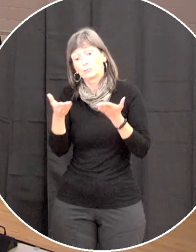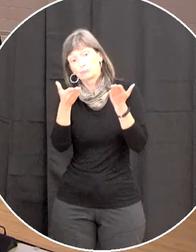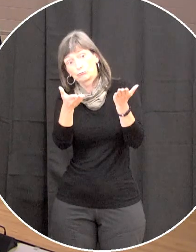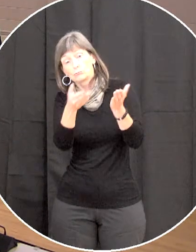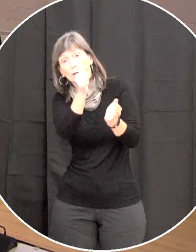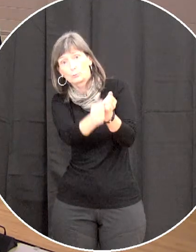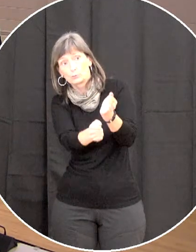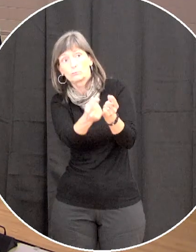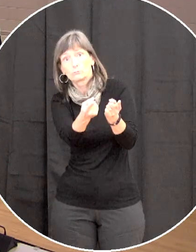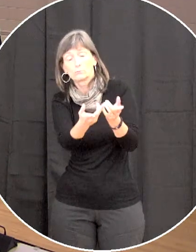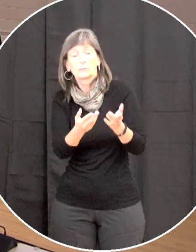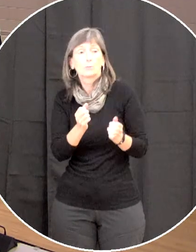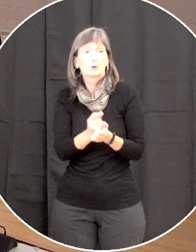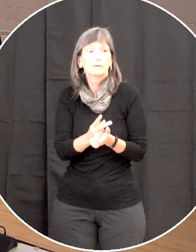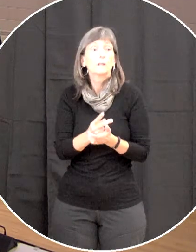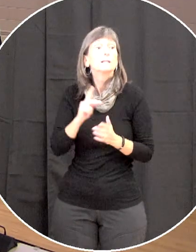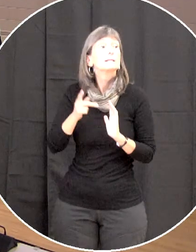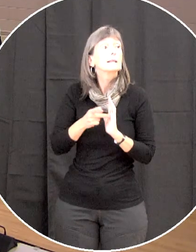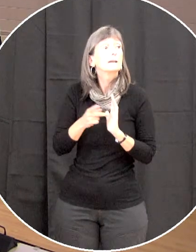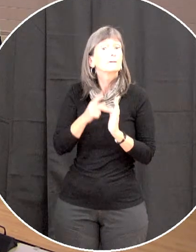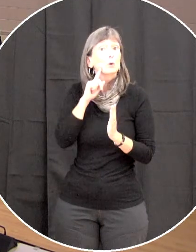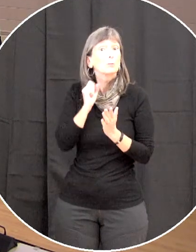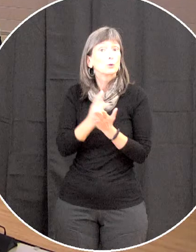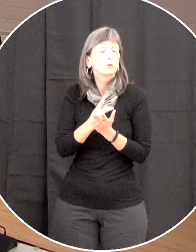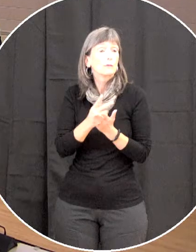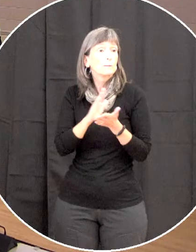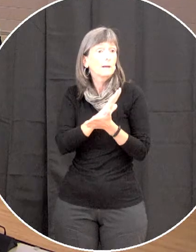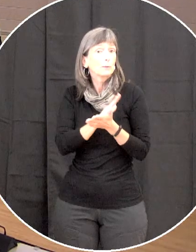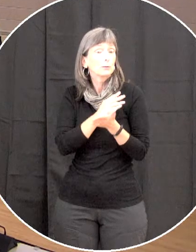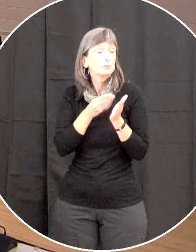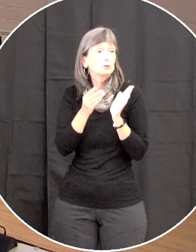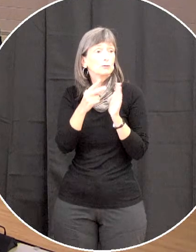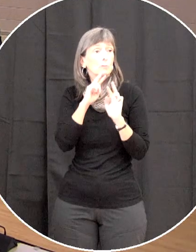So moved. Can I get a seconder from